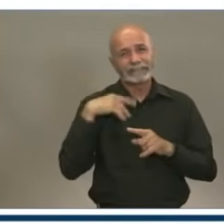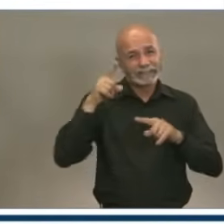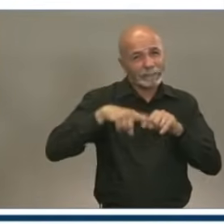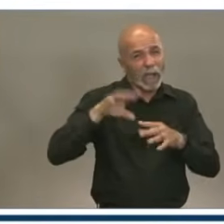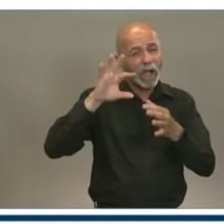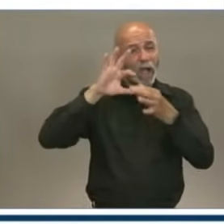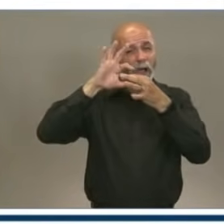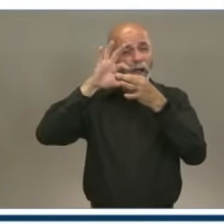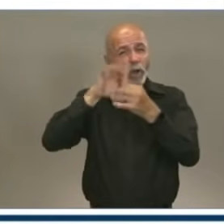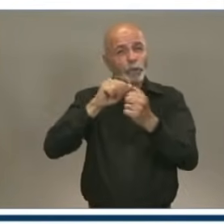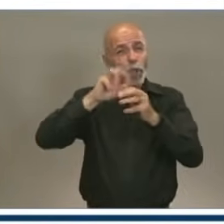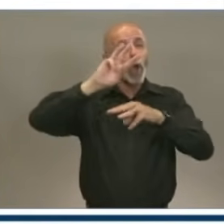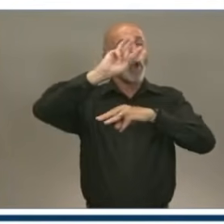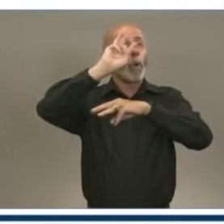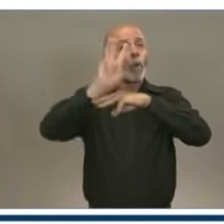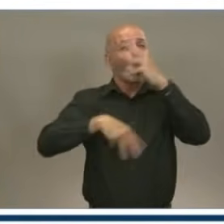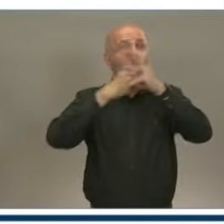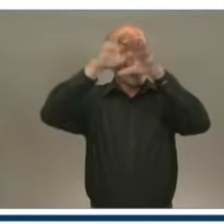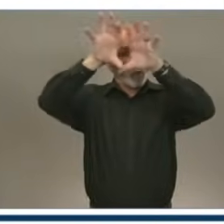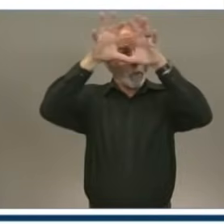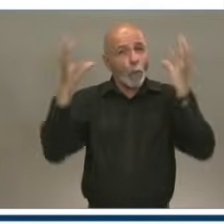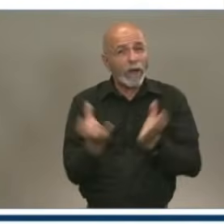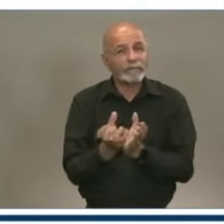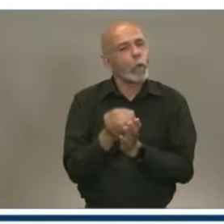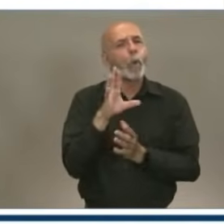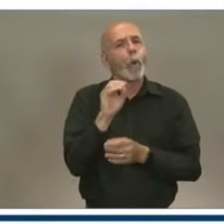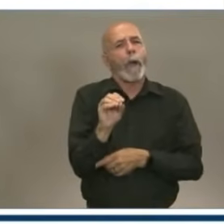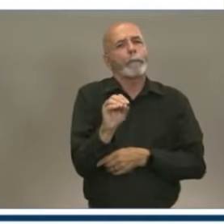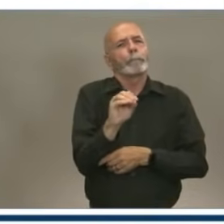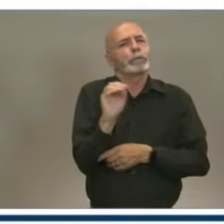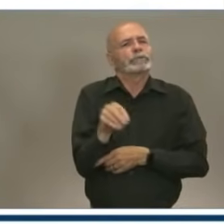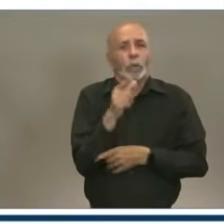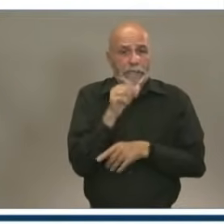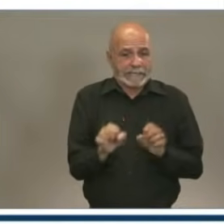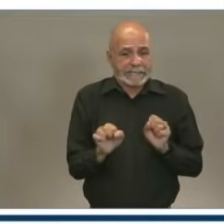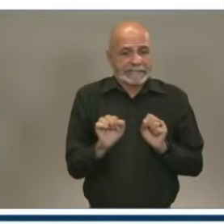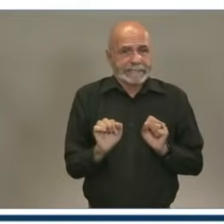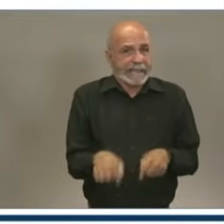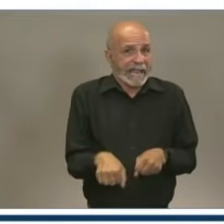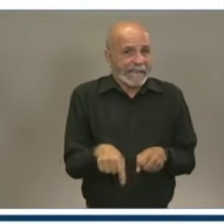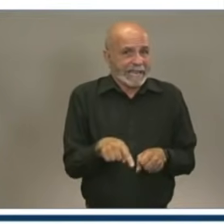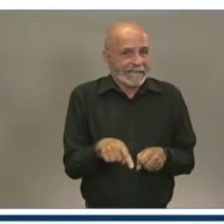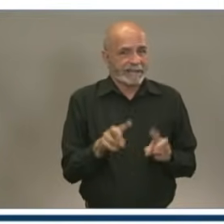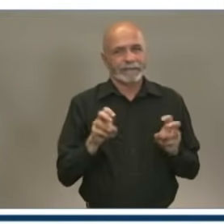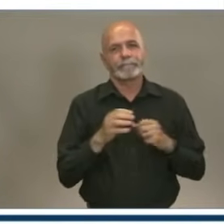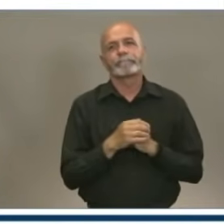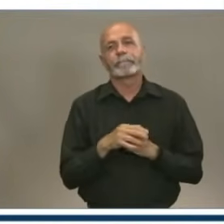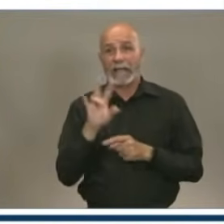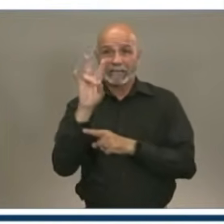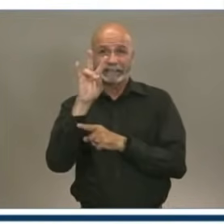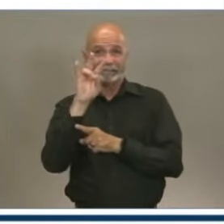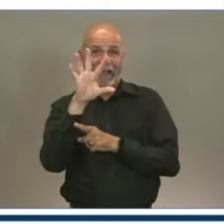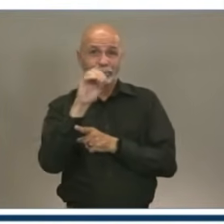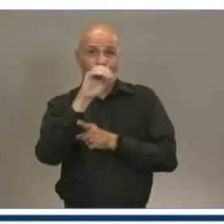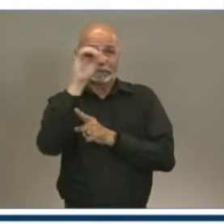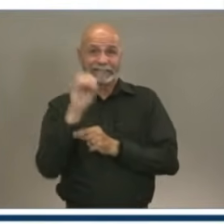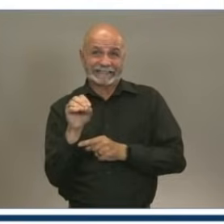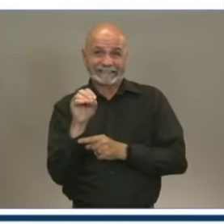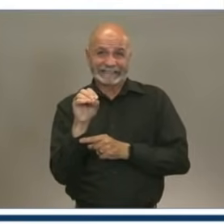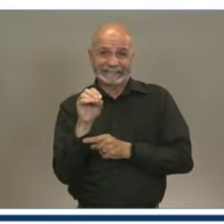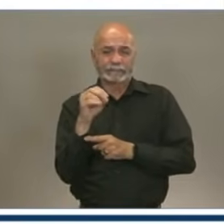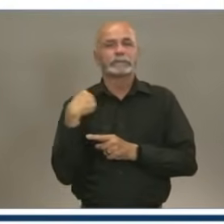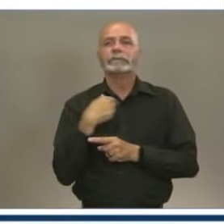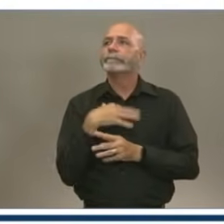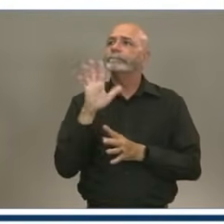percent eligible. So when we talk about 75%, Nova Scotia, we always focus on our percentages based